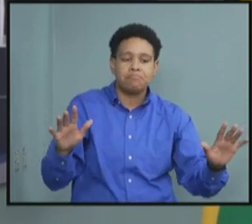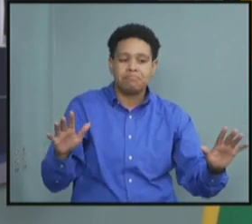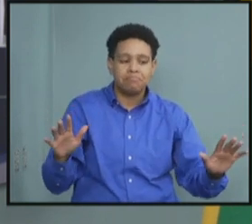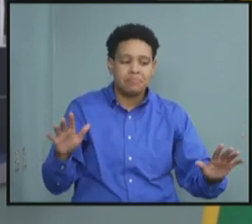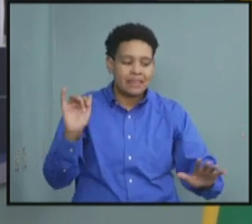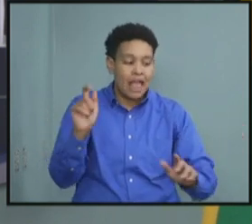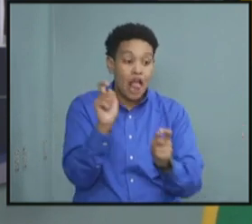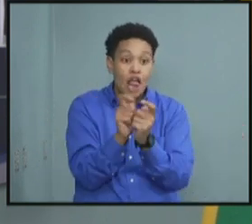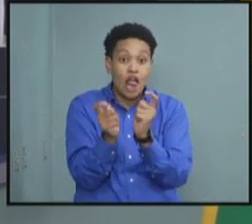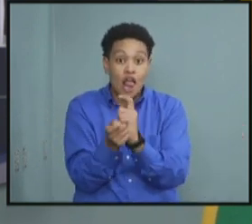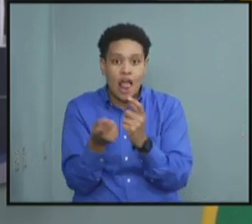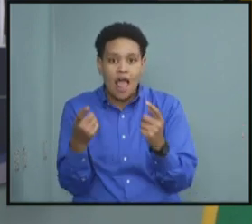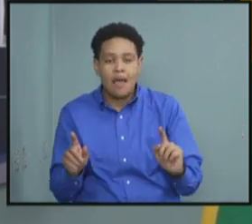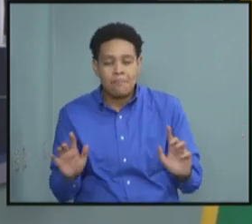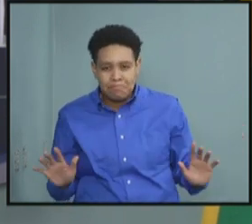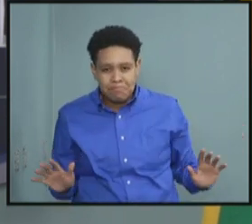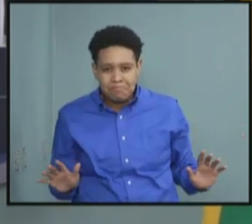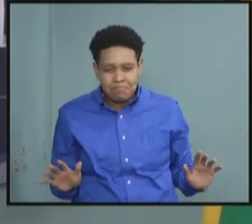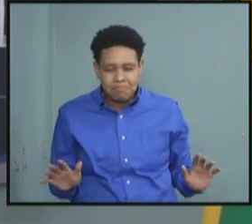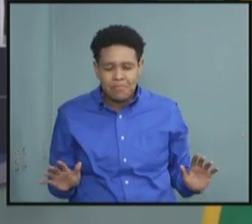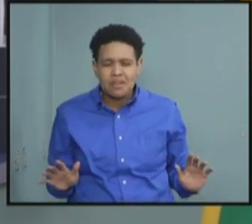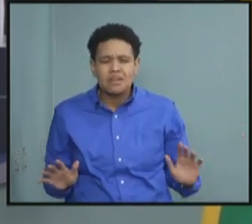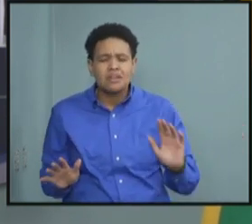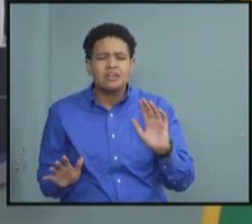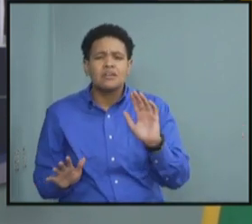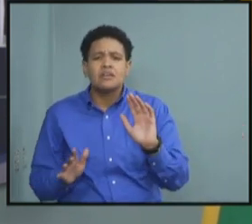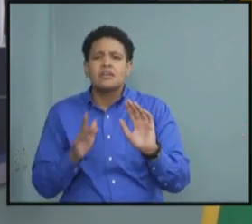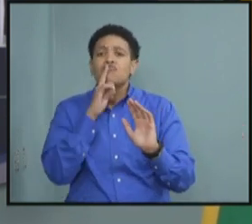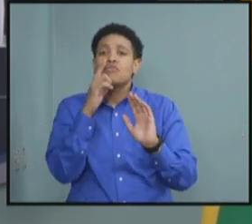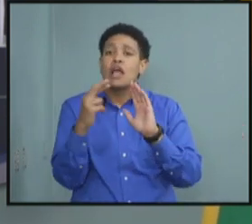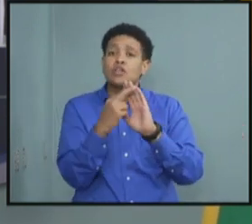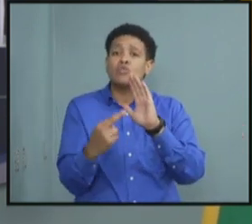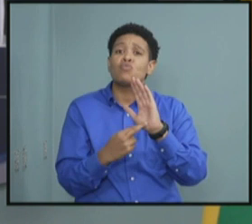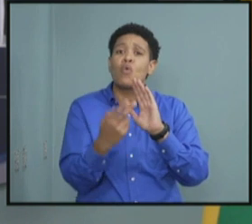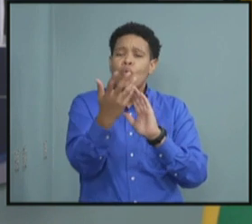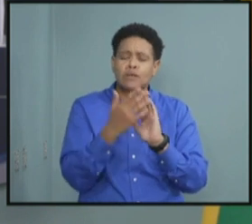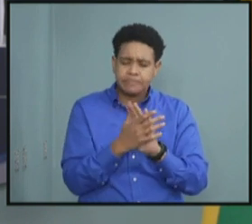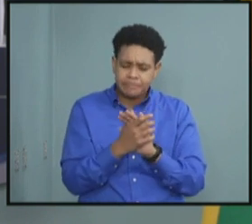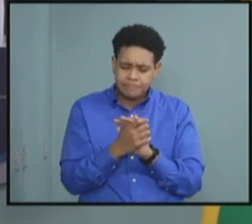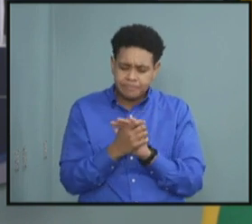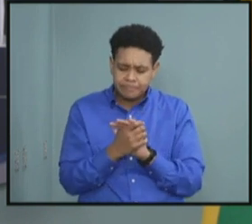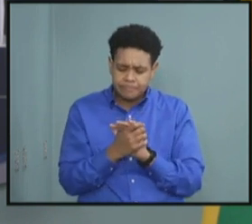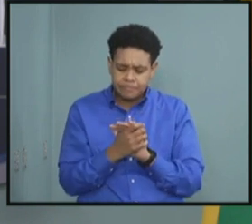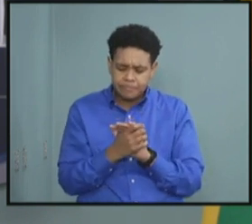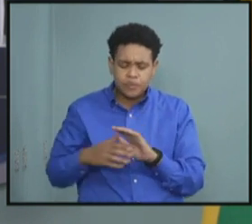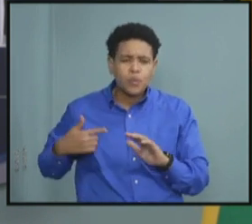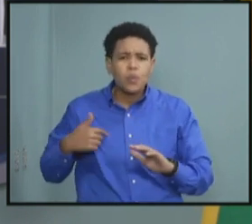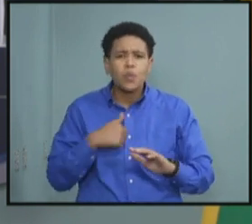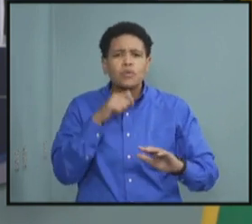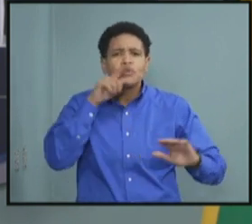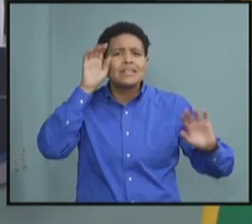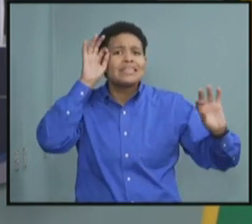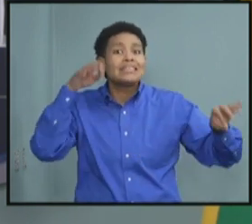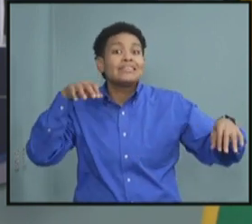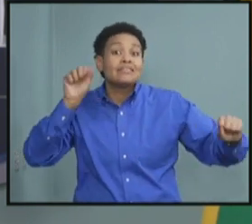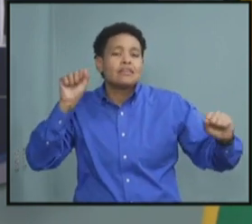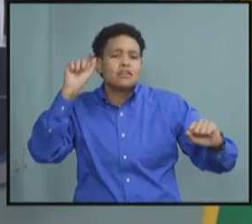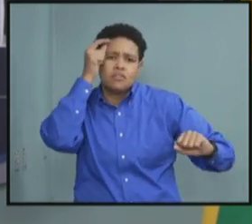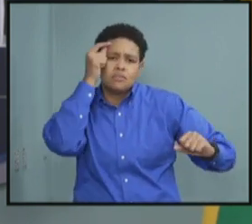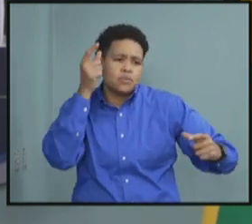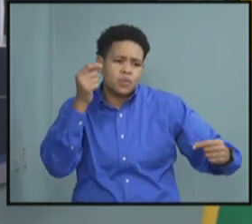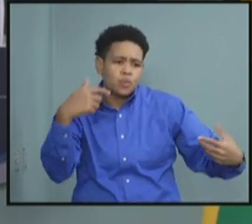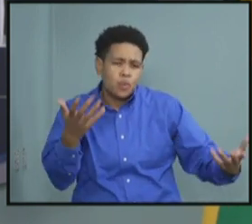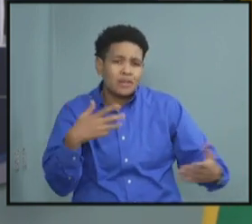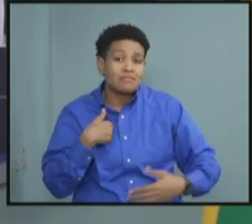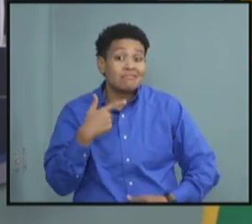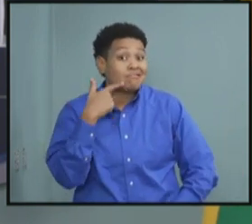that changes. So, as a rule, we have decided as a government, as I've